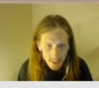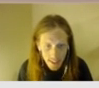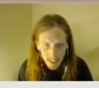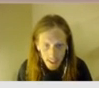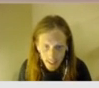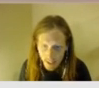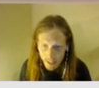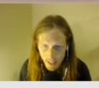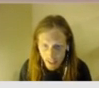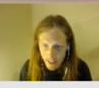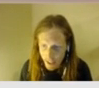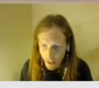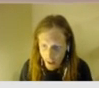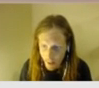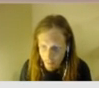videos out there.